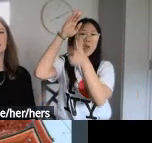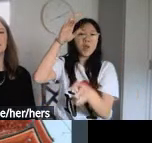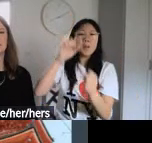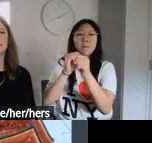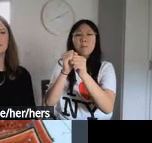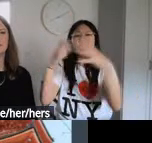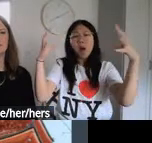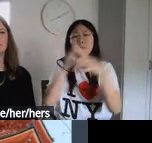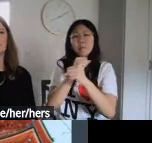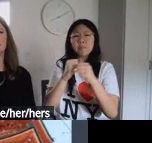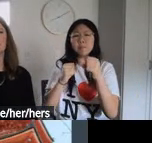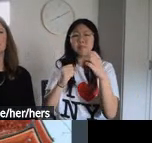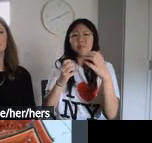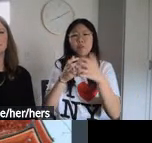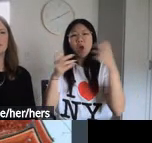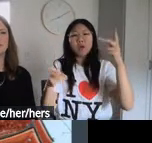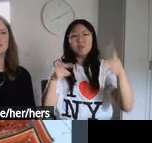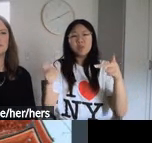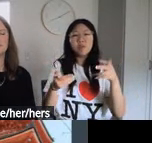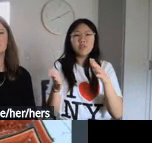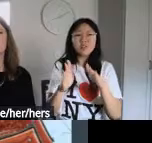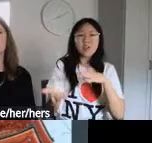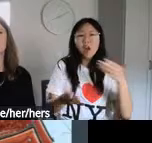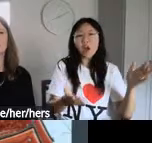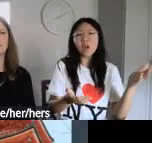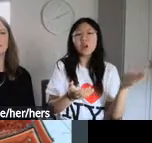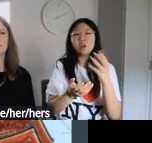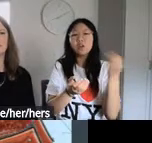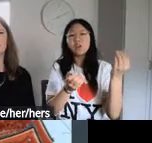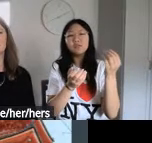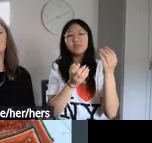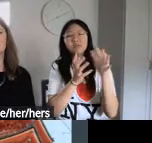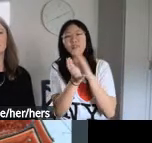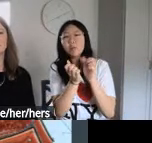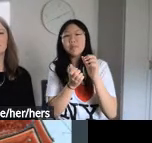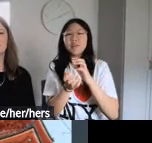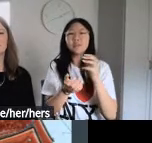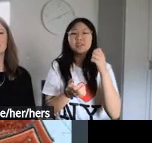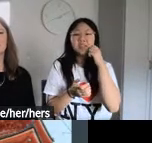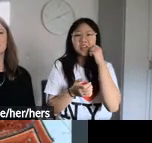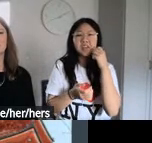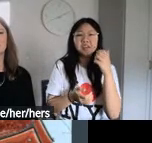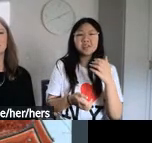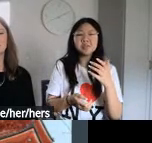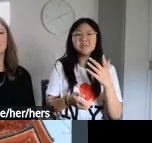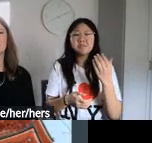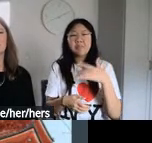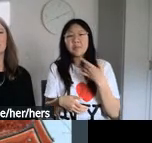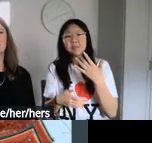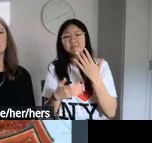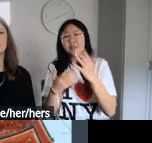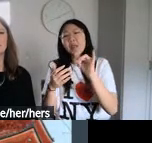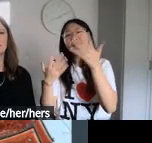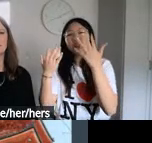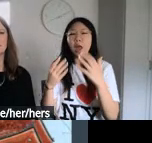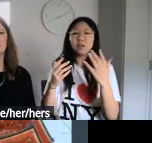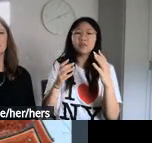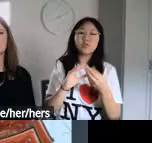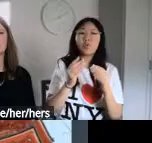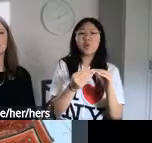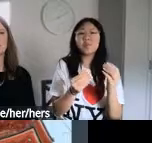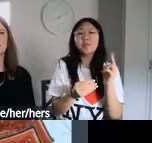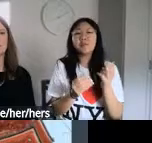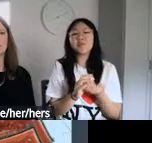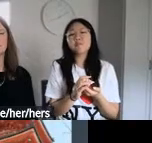times, kind of. There was a war that bombed it, and a lot of people died. It was destroyed. It burned